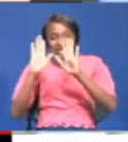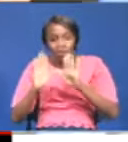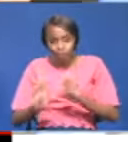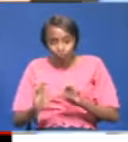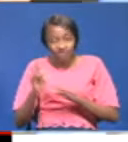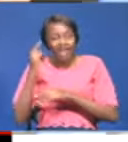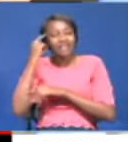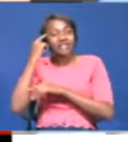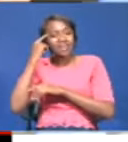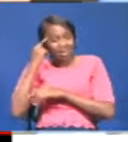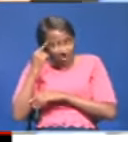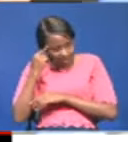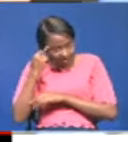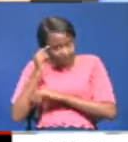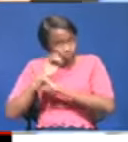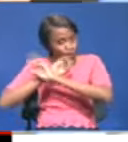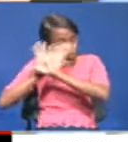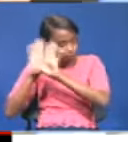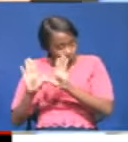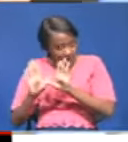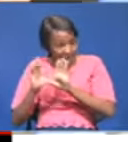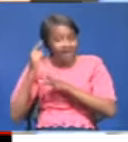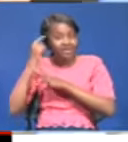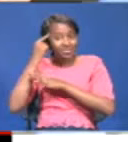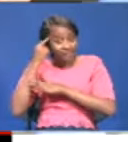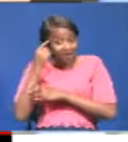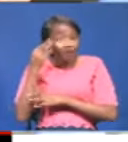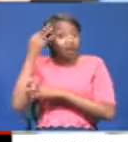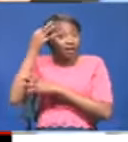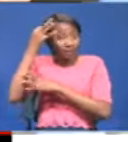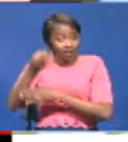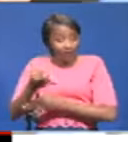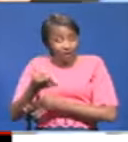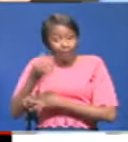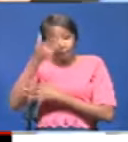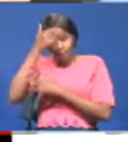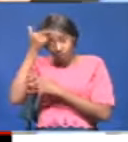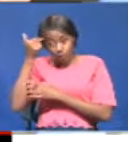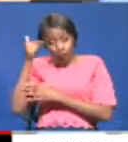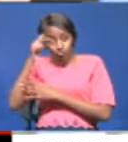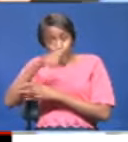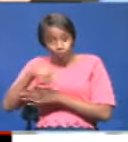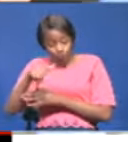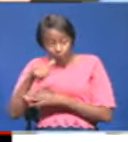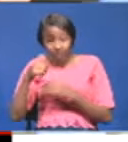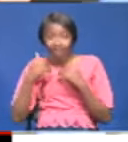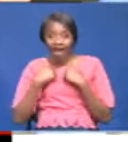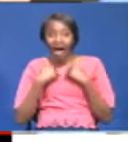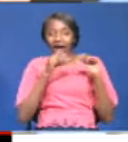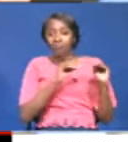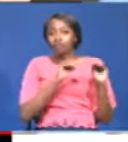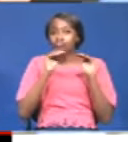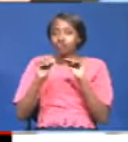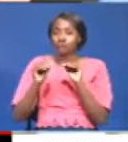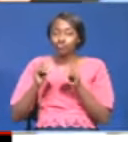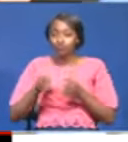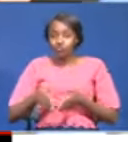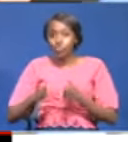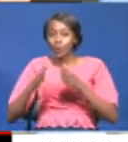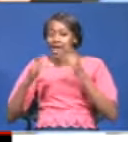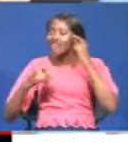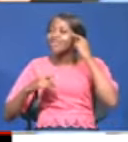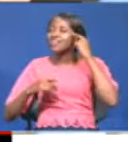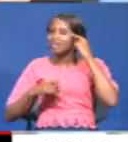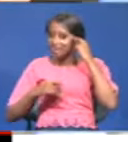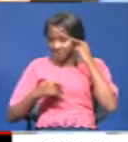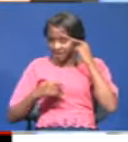sober, to think beyond now, because we are so myopic sometimes and transient, okay? And think 20